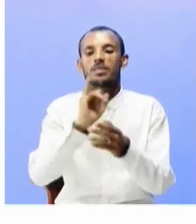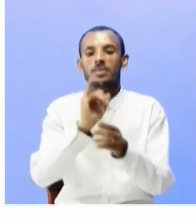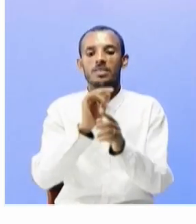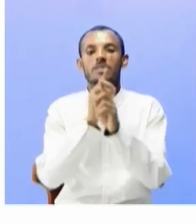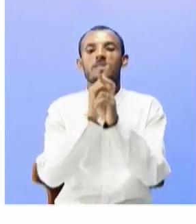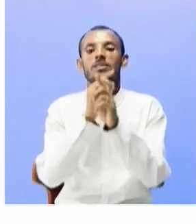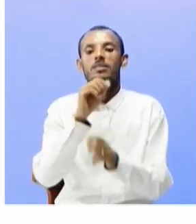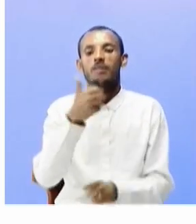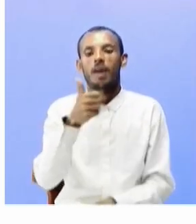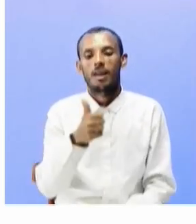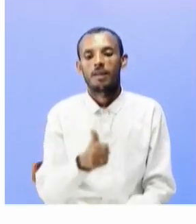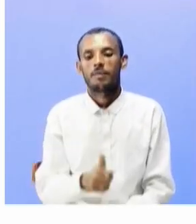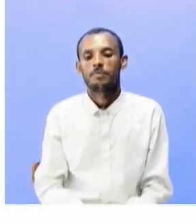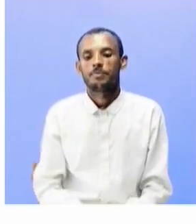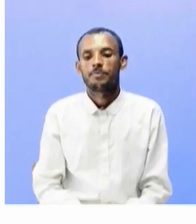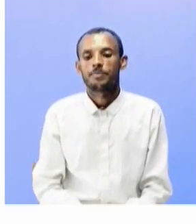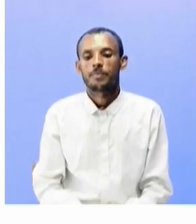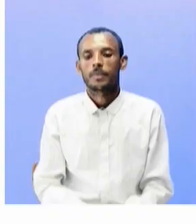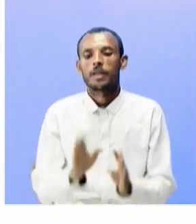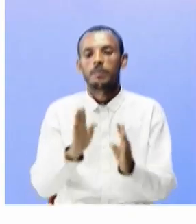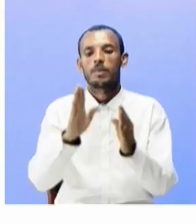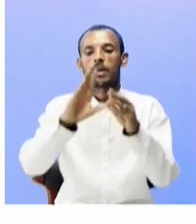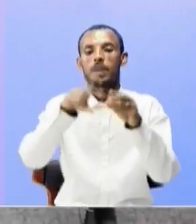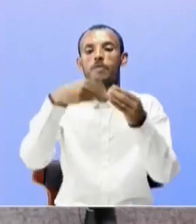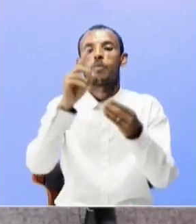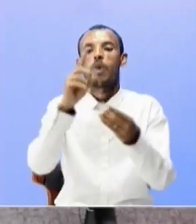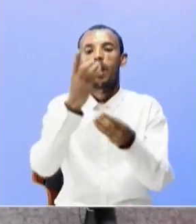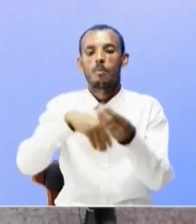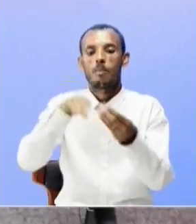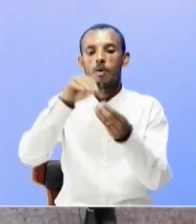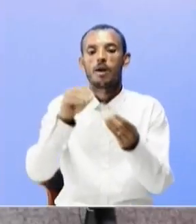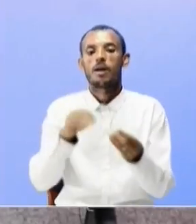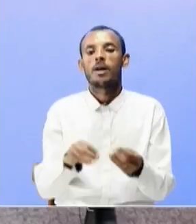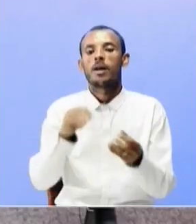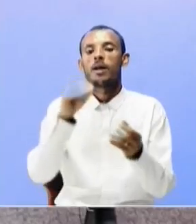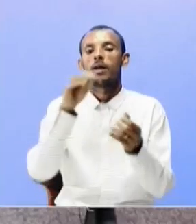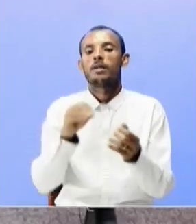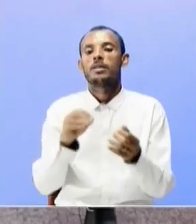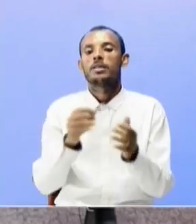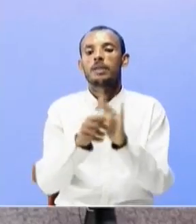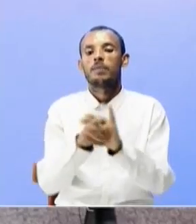answer. Let me give you one last example.